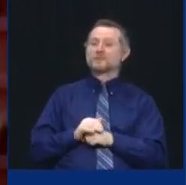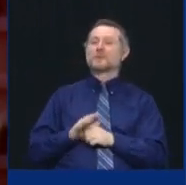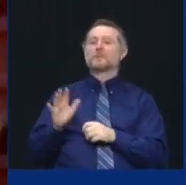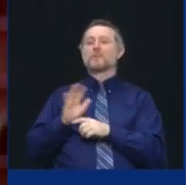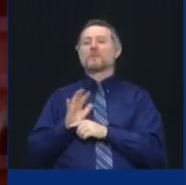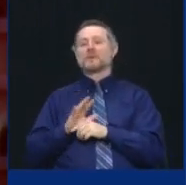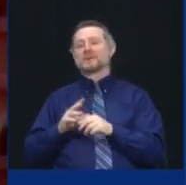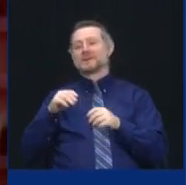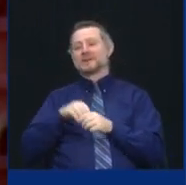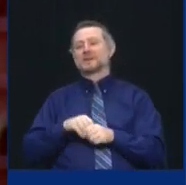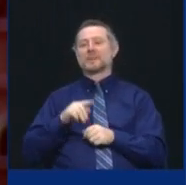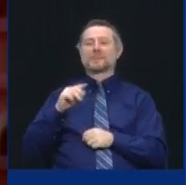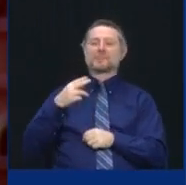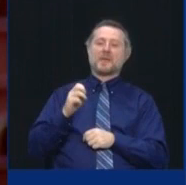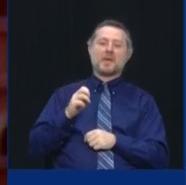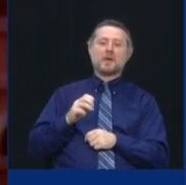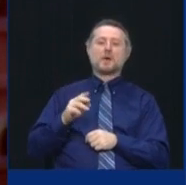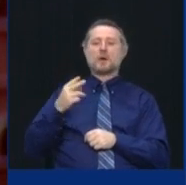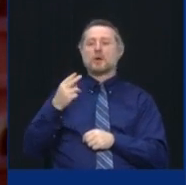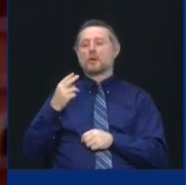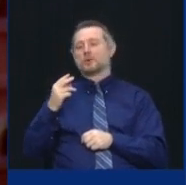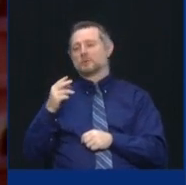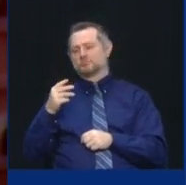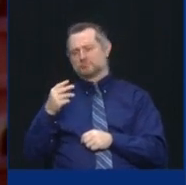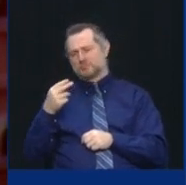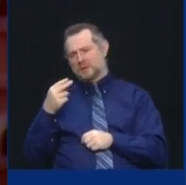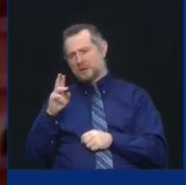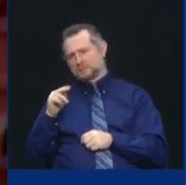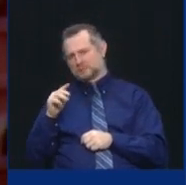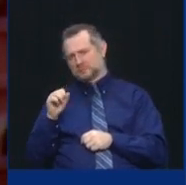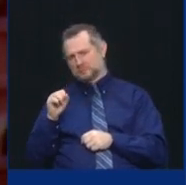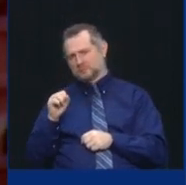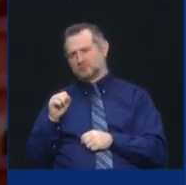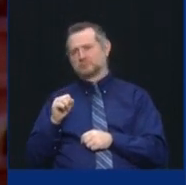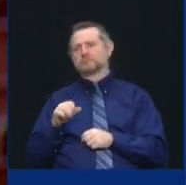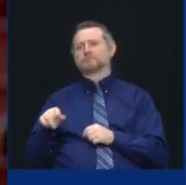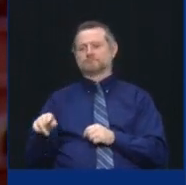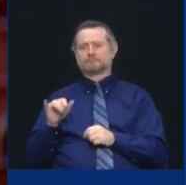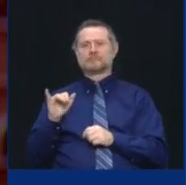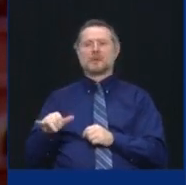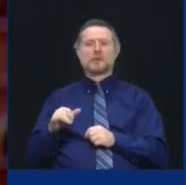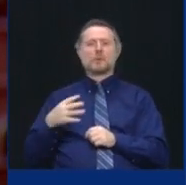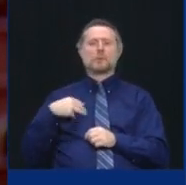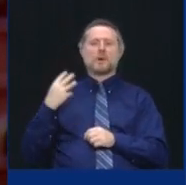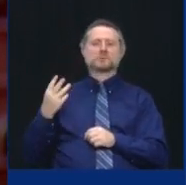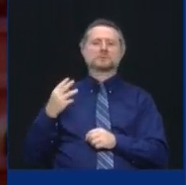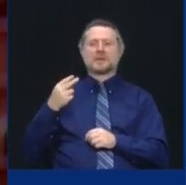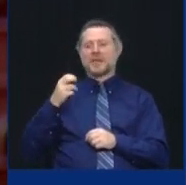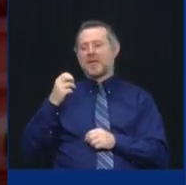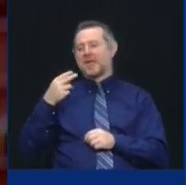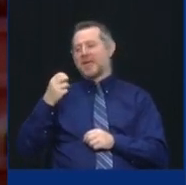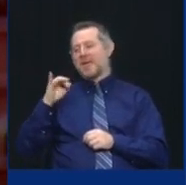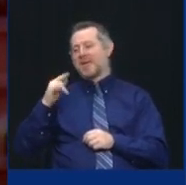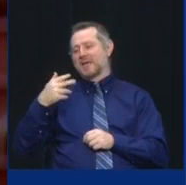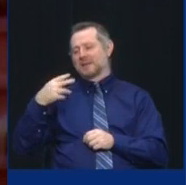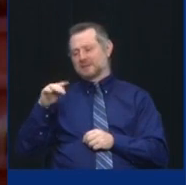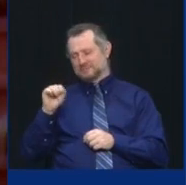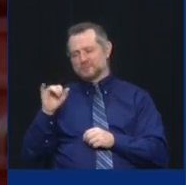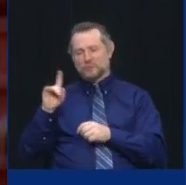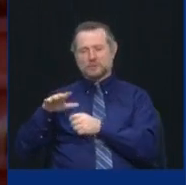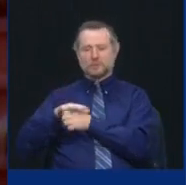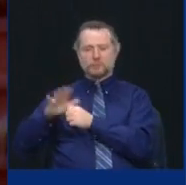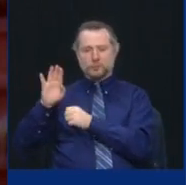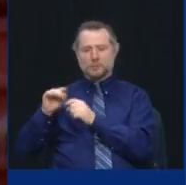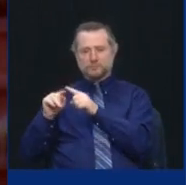the Heights at the Palace Theater in Washington Heights. And simultaneously, we're going to be